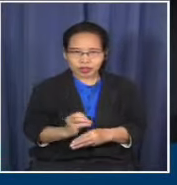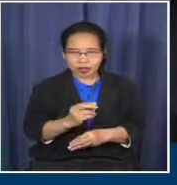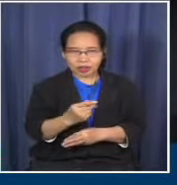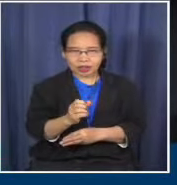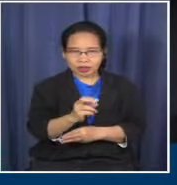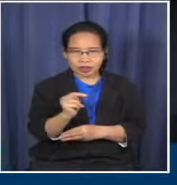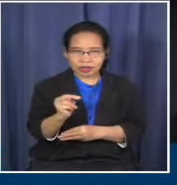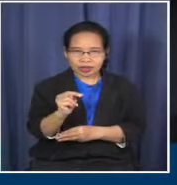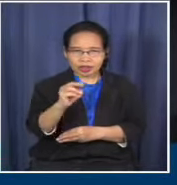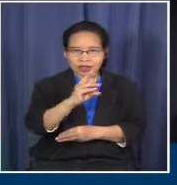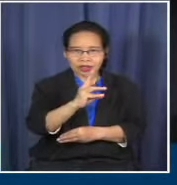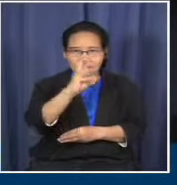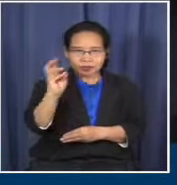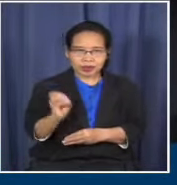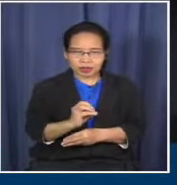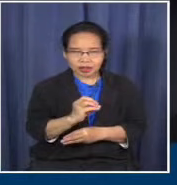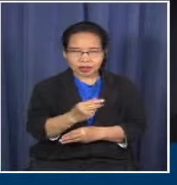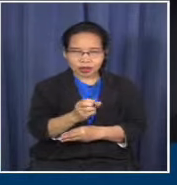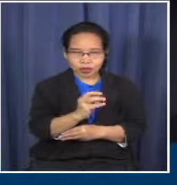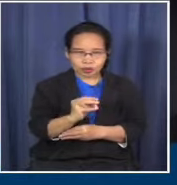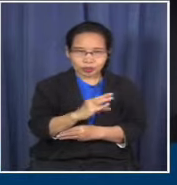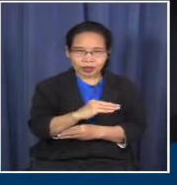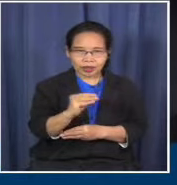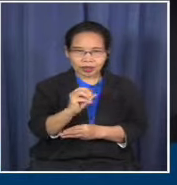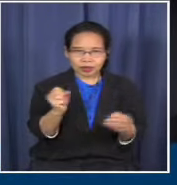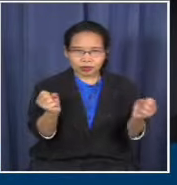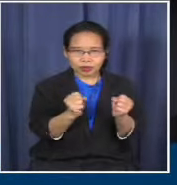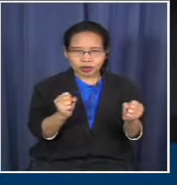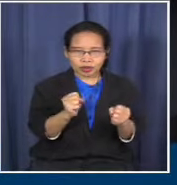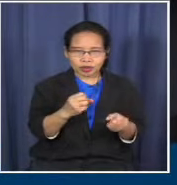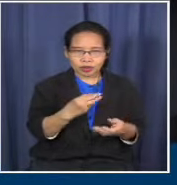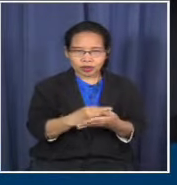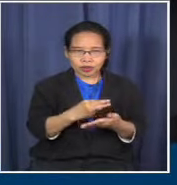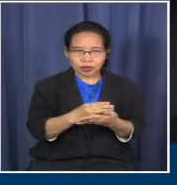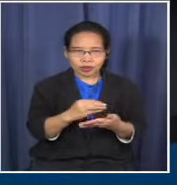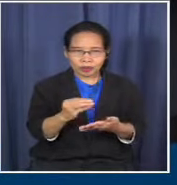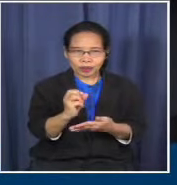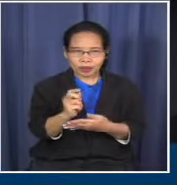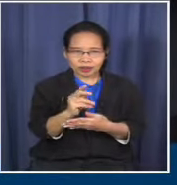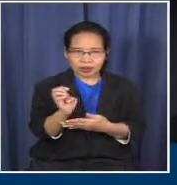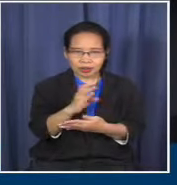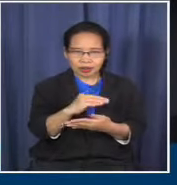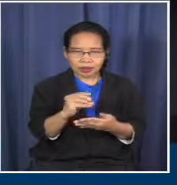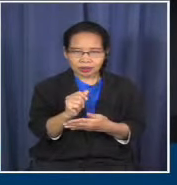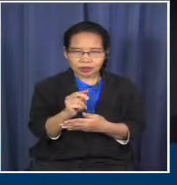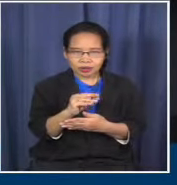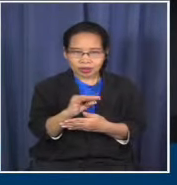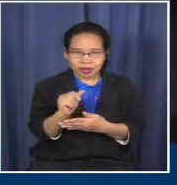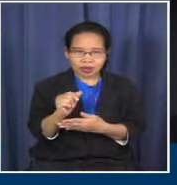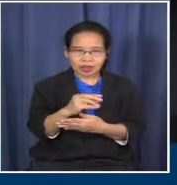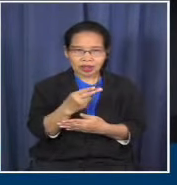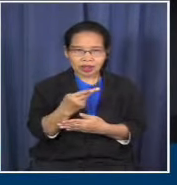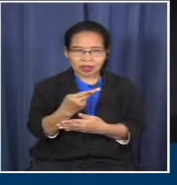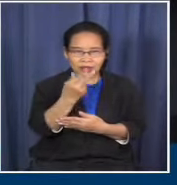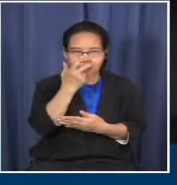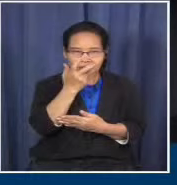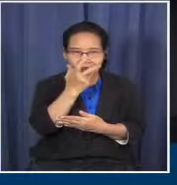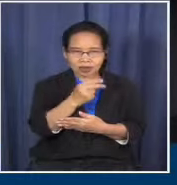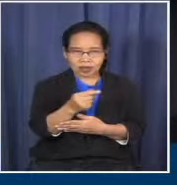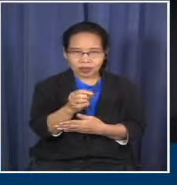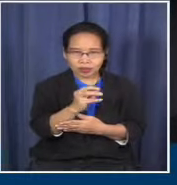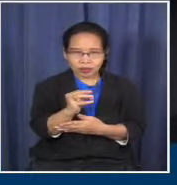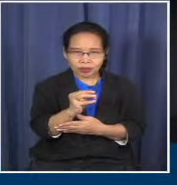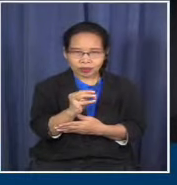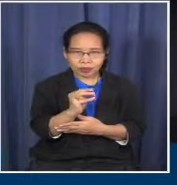94% hydrogen, 6% helium, and small amounts of methane and ammonia. Hydrogen and helium